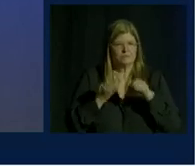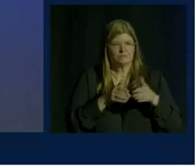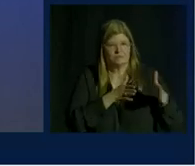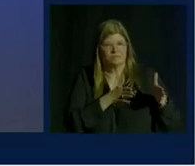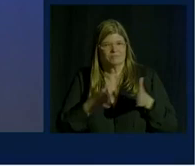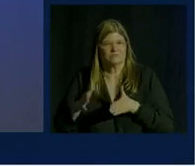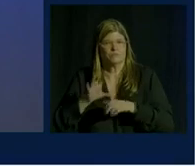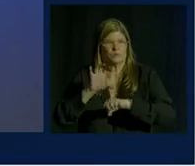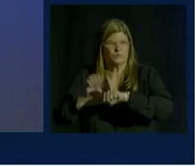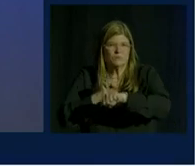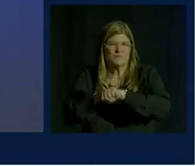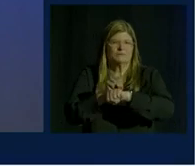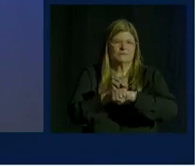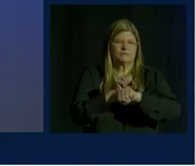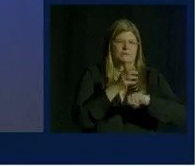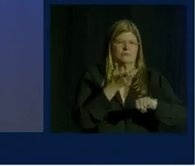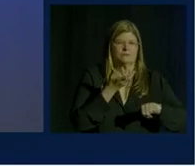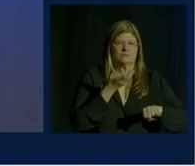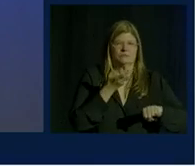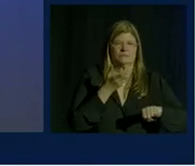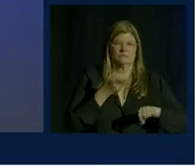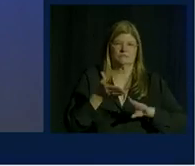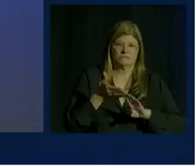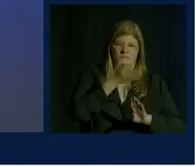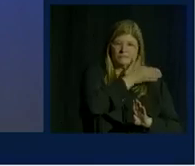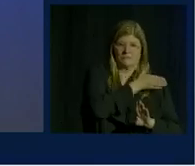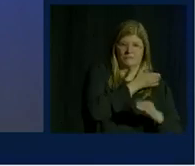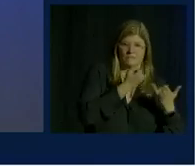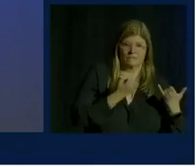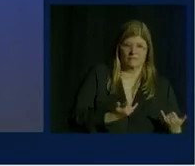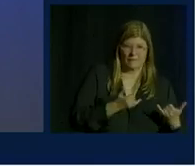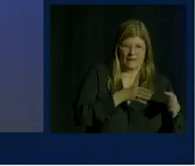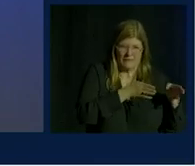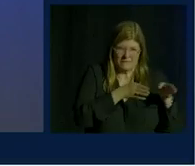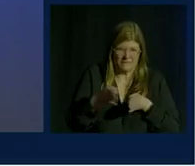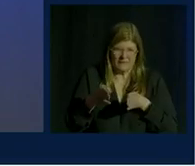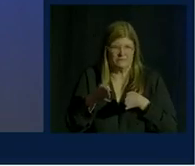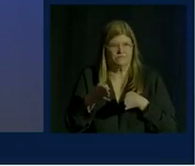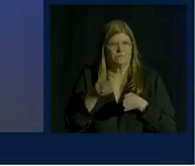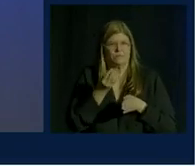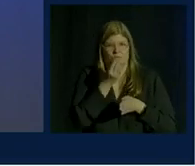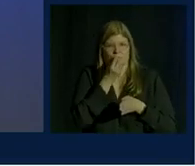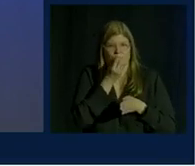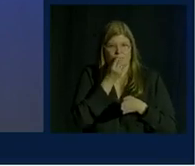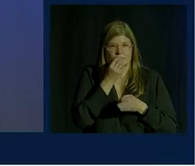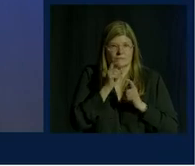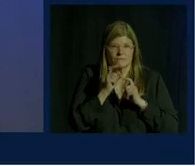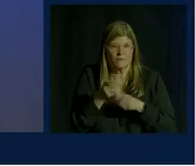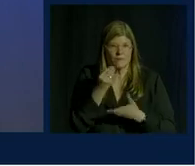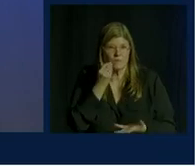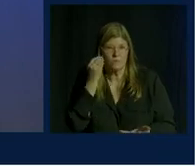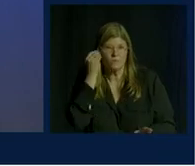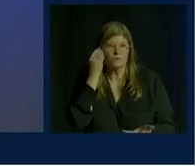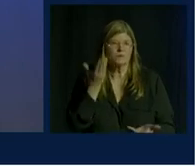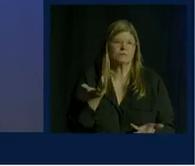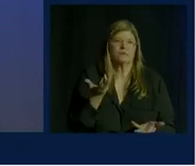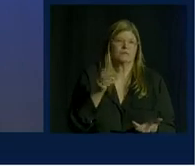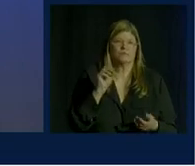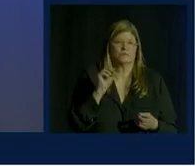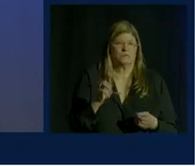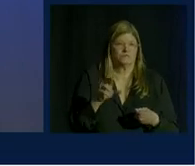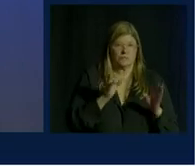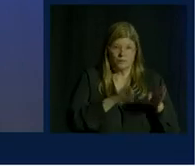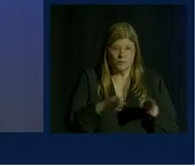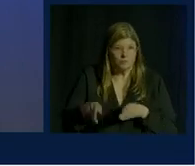time and having that delivered to your house, or planning parties once we're through with the pandemic, and we can